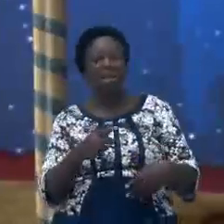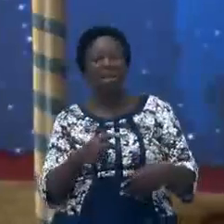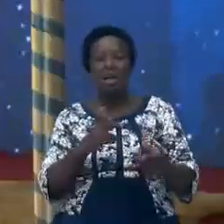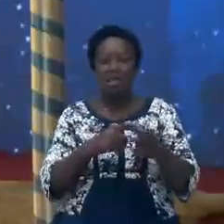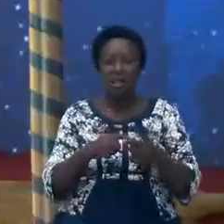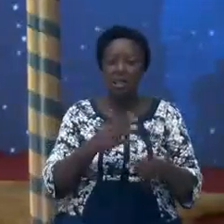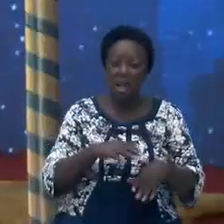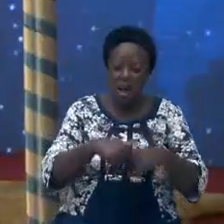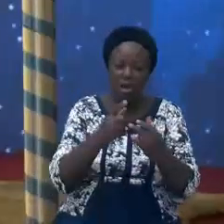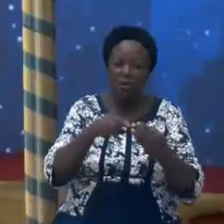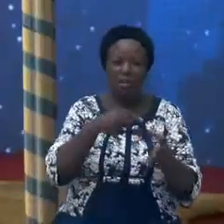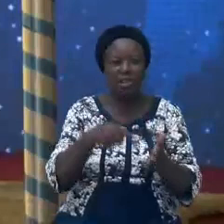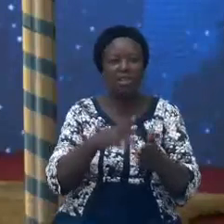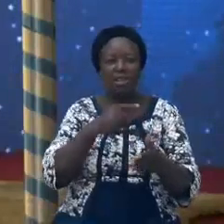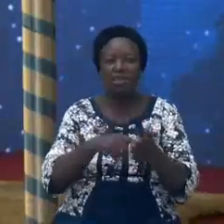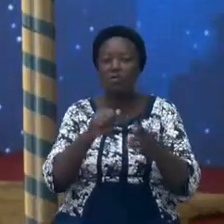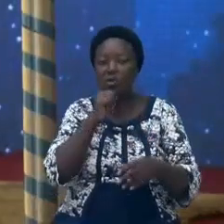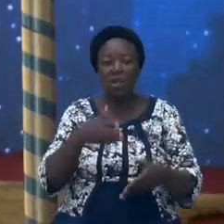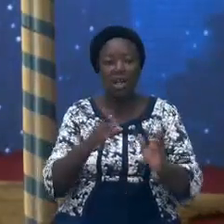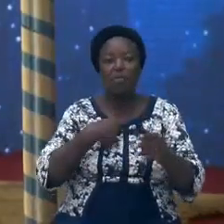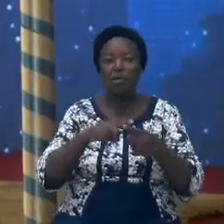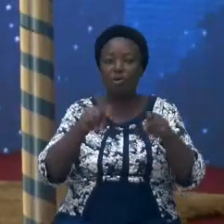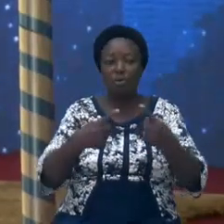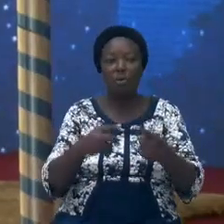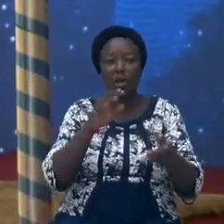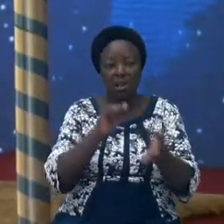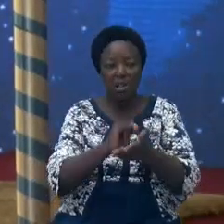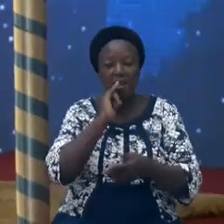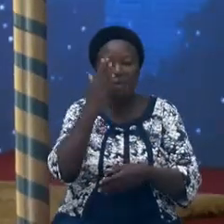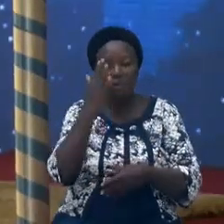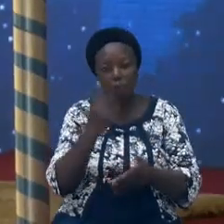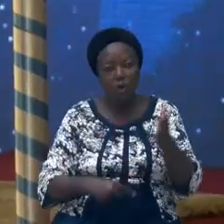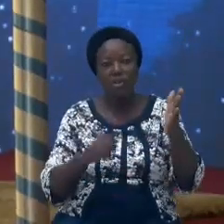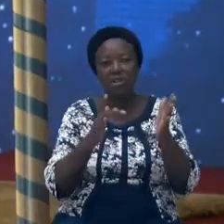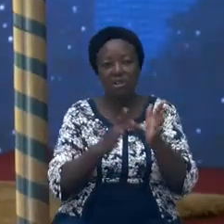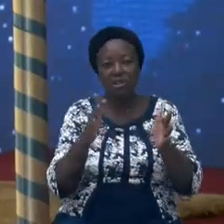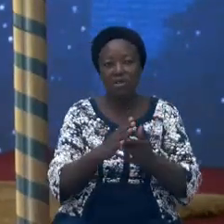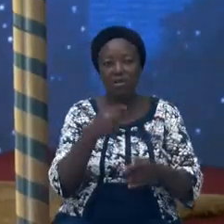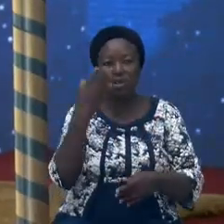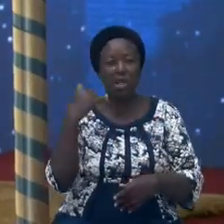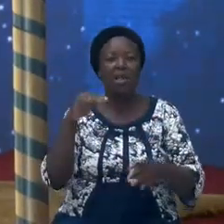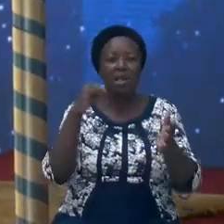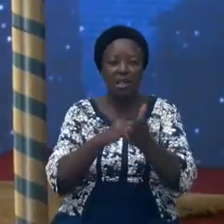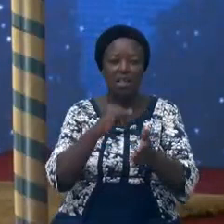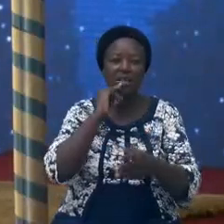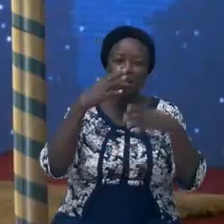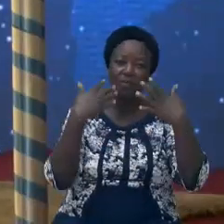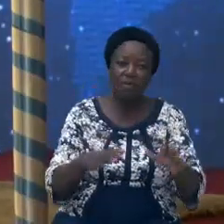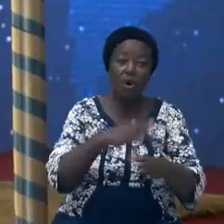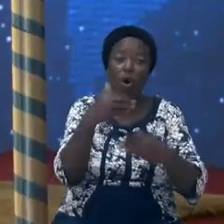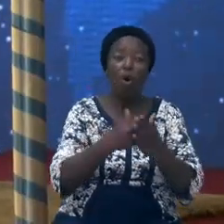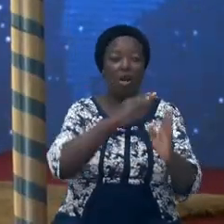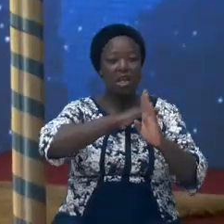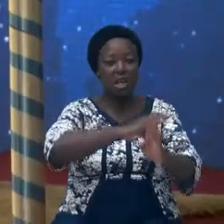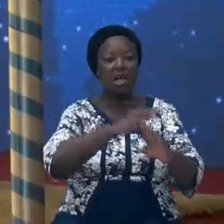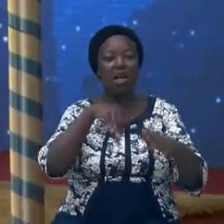you come to a huddle. And you say, how about this? This one will not allow me to go. That's what Jesus said. It